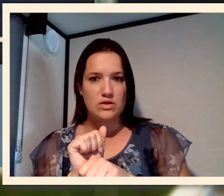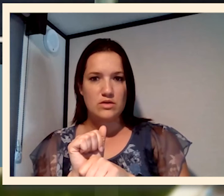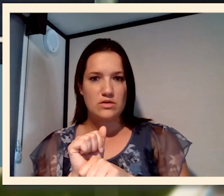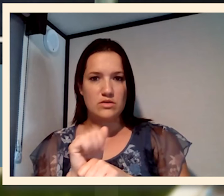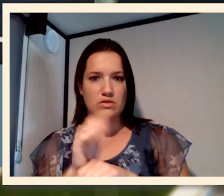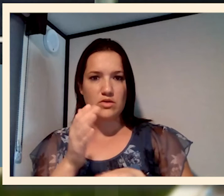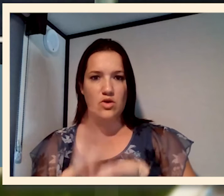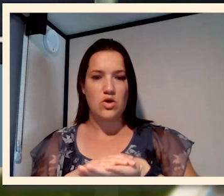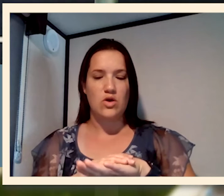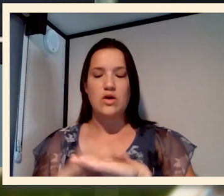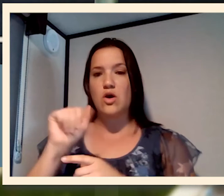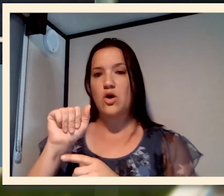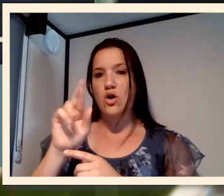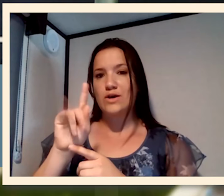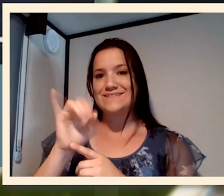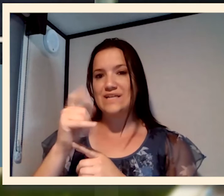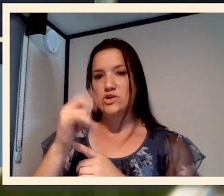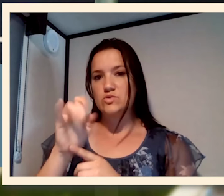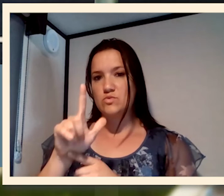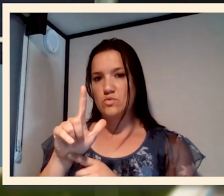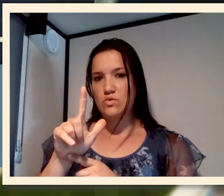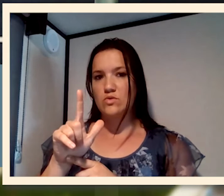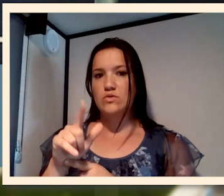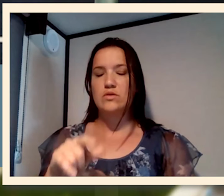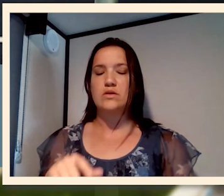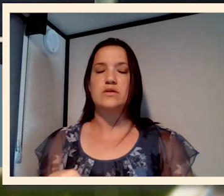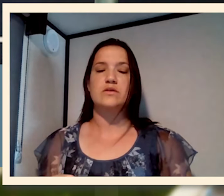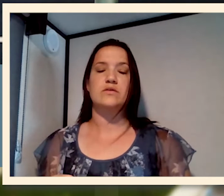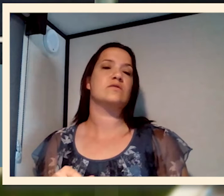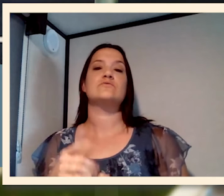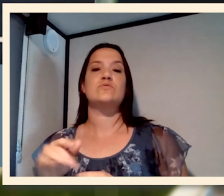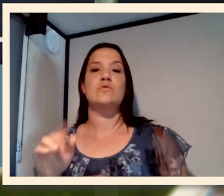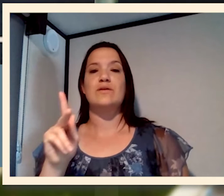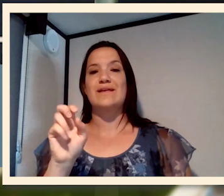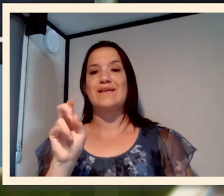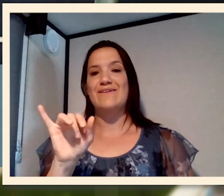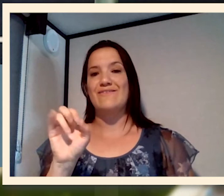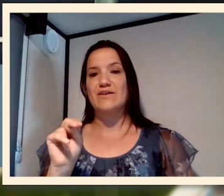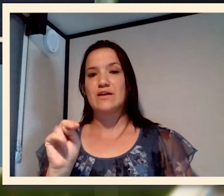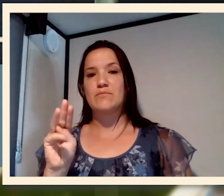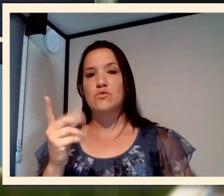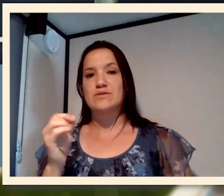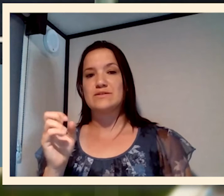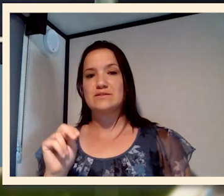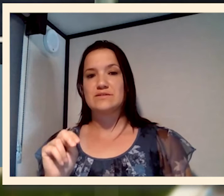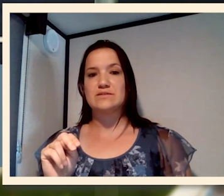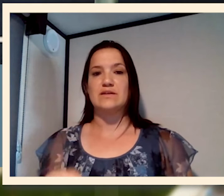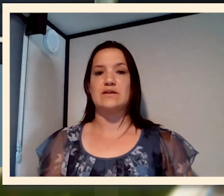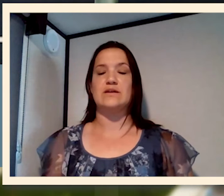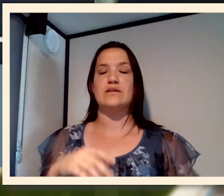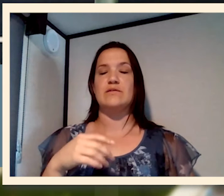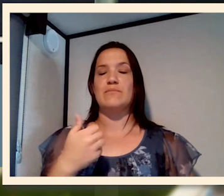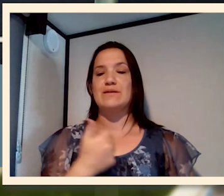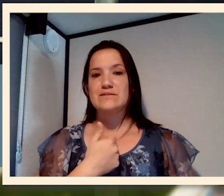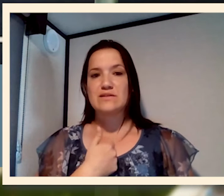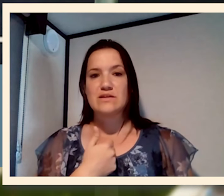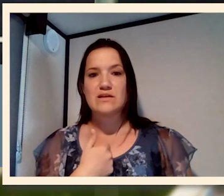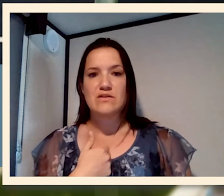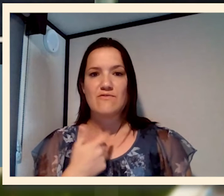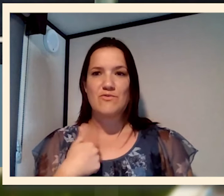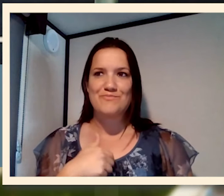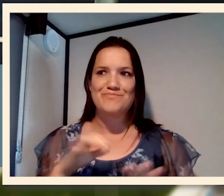currently still working with our architectural consulting firm, RBB Architects. So Kevin Morrison and